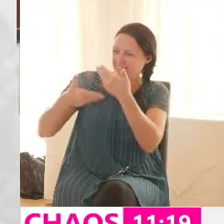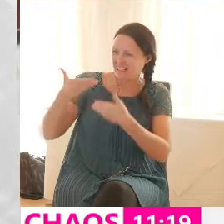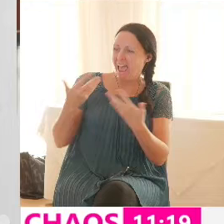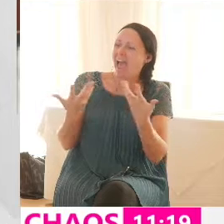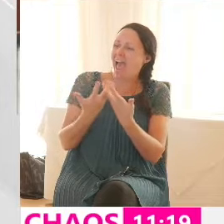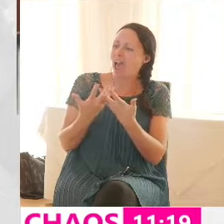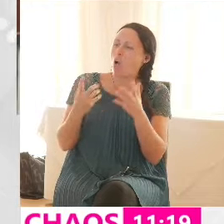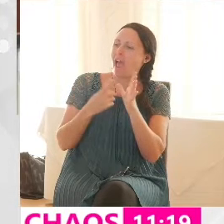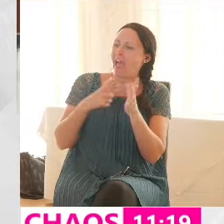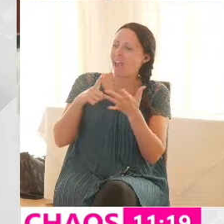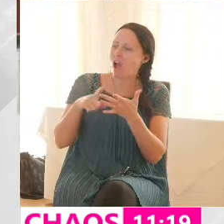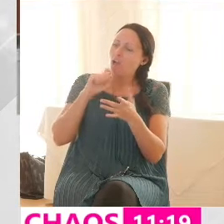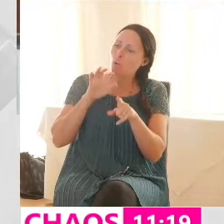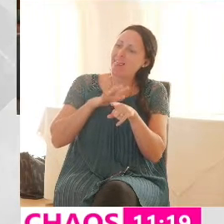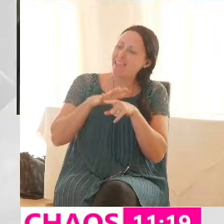the